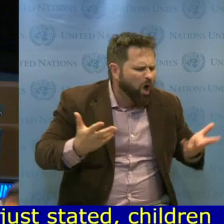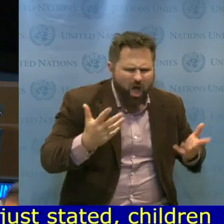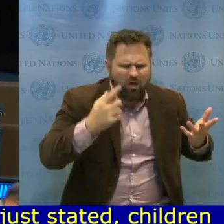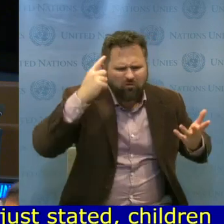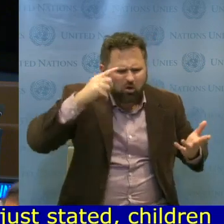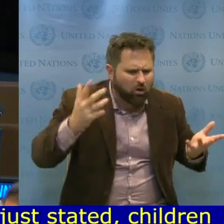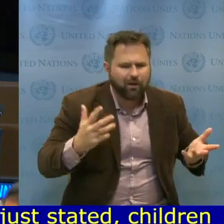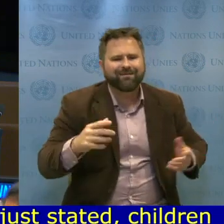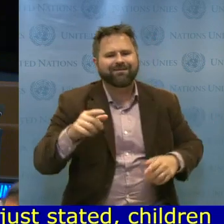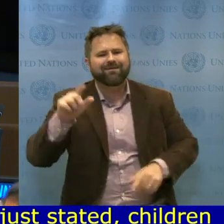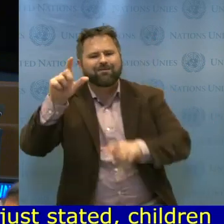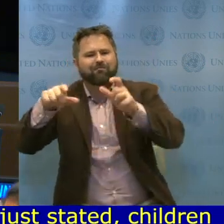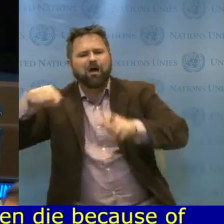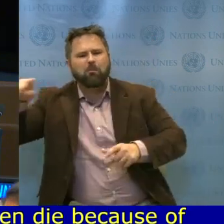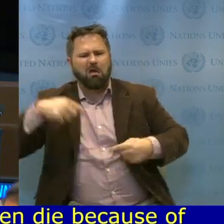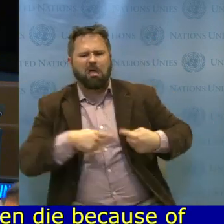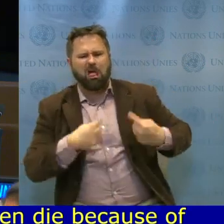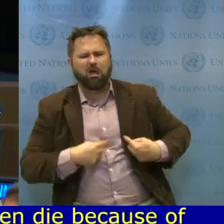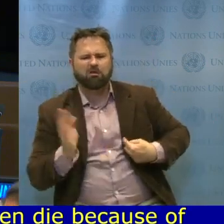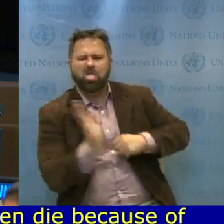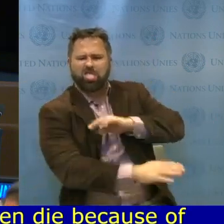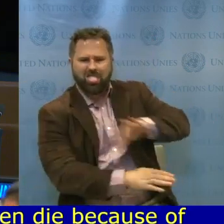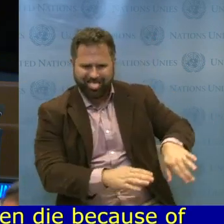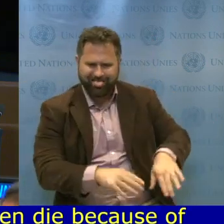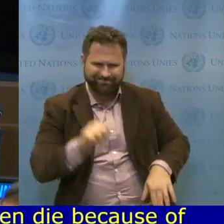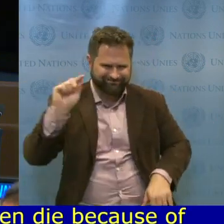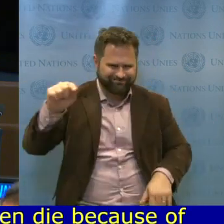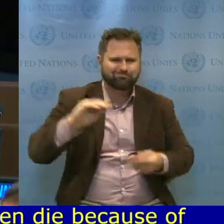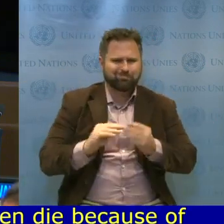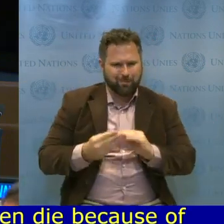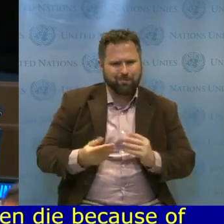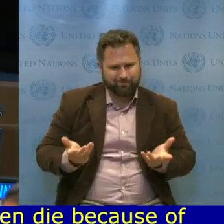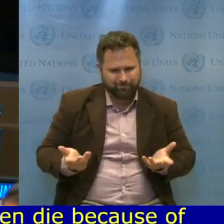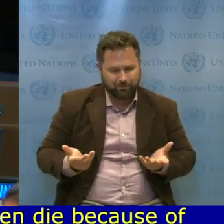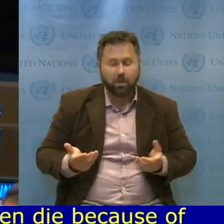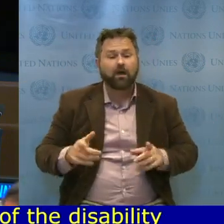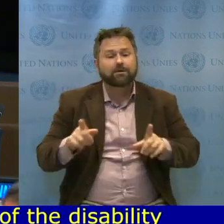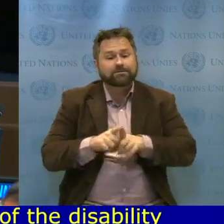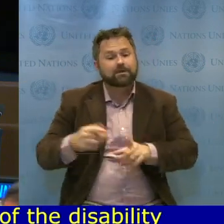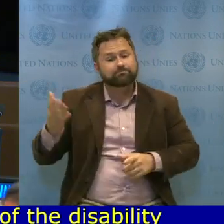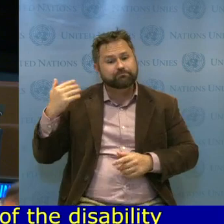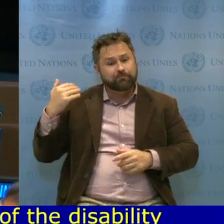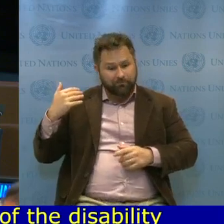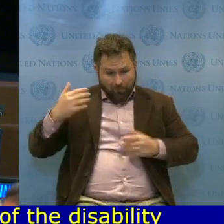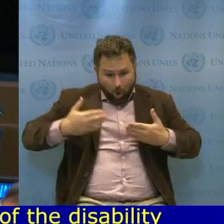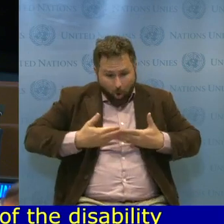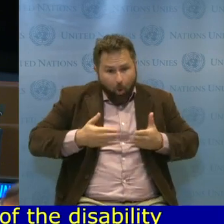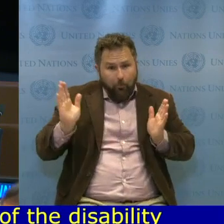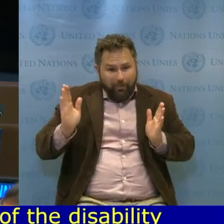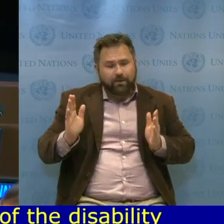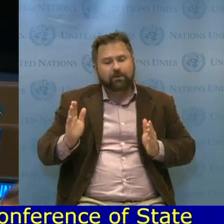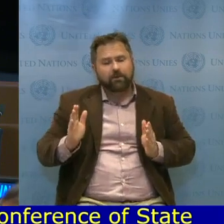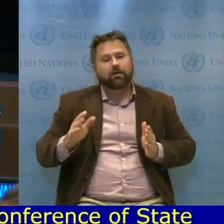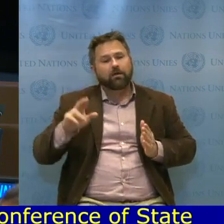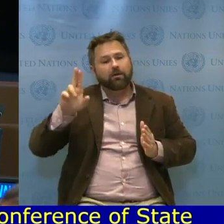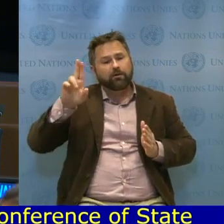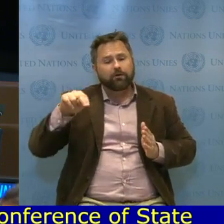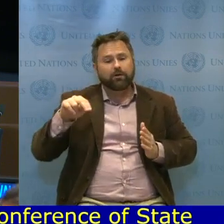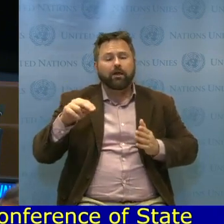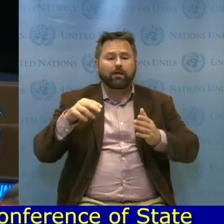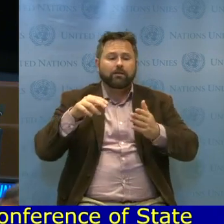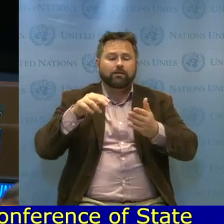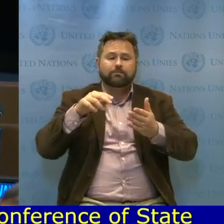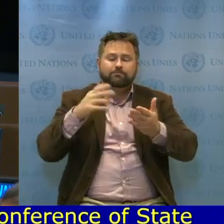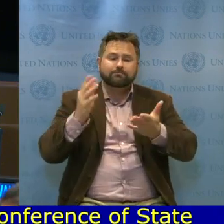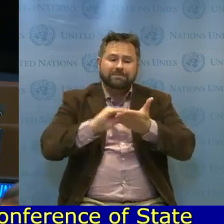this conference of state parties, the UN Secretary General talked about inclusion of persons with disabilities. Inclusion is not only about